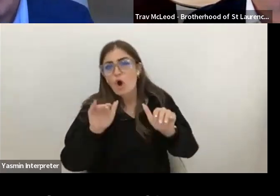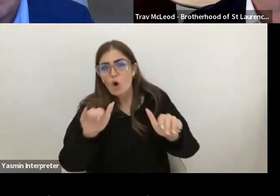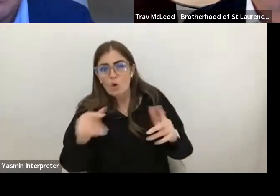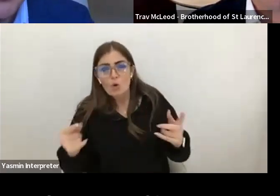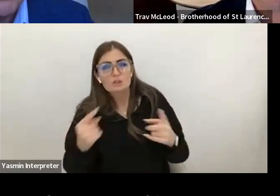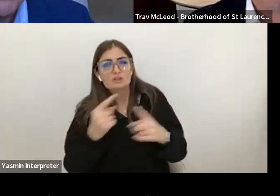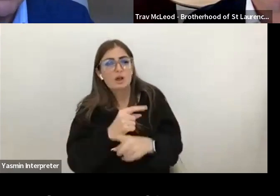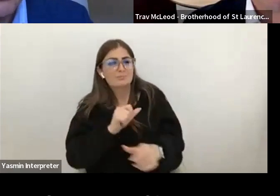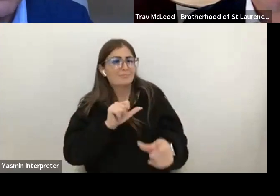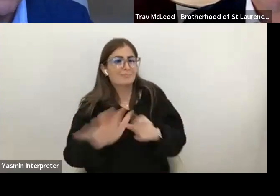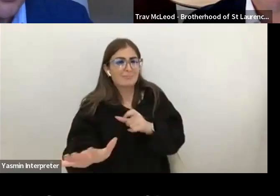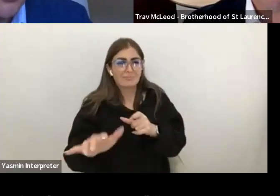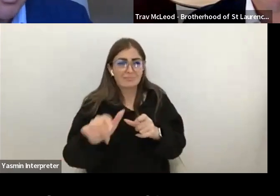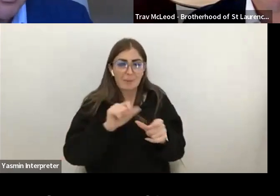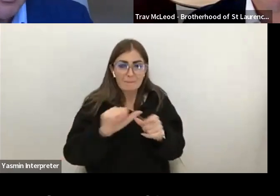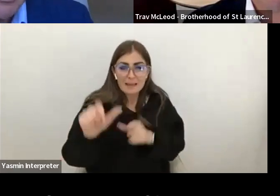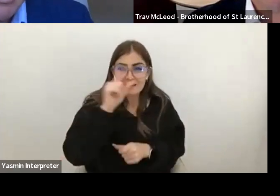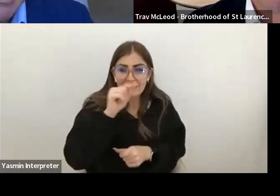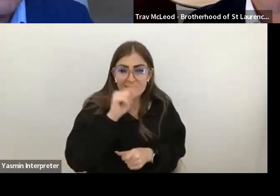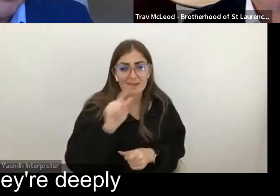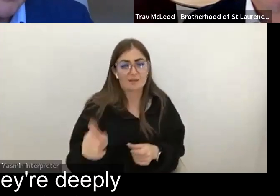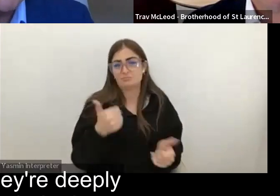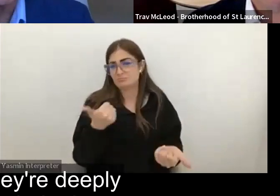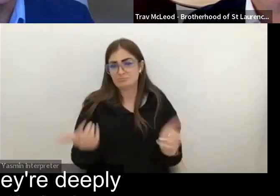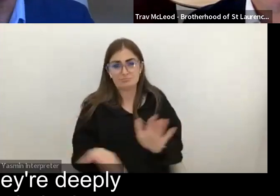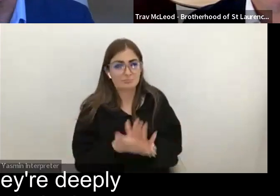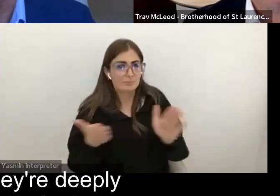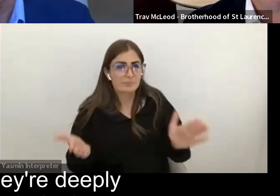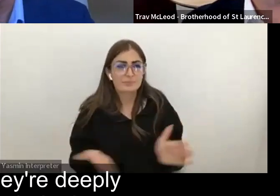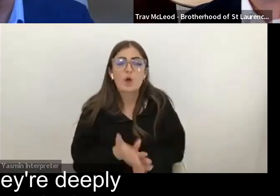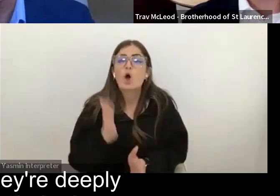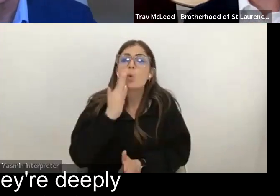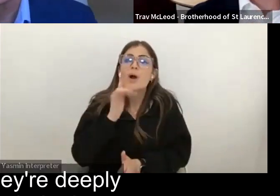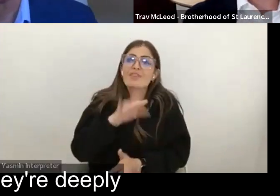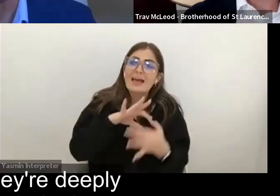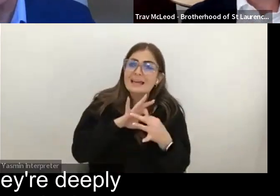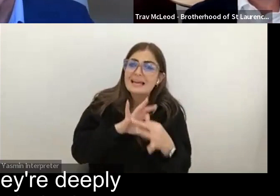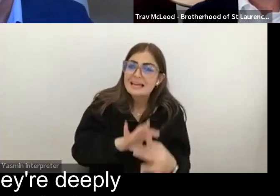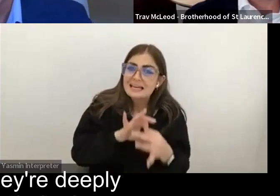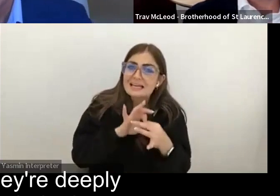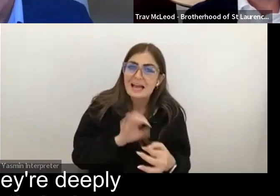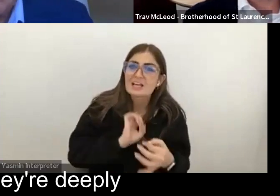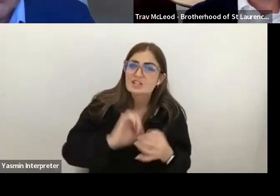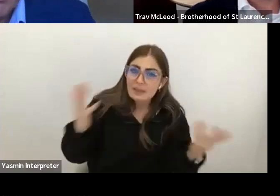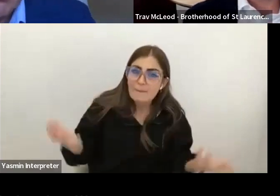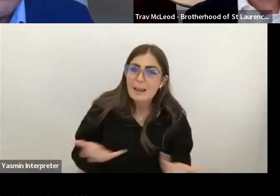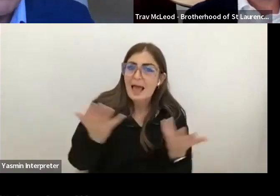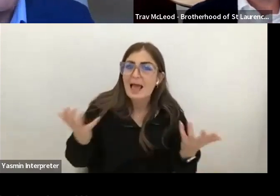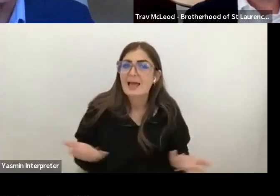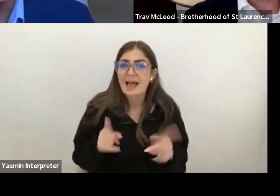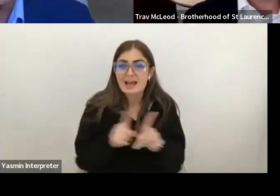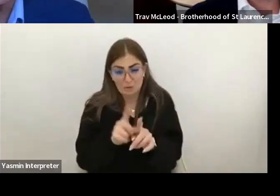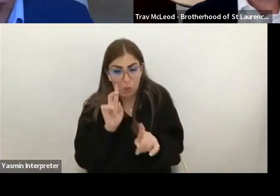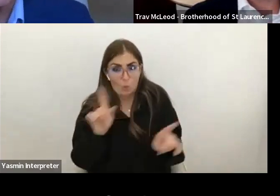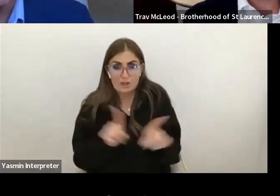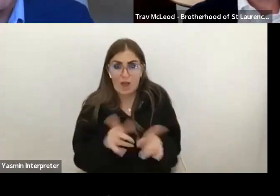is just an endless sort of source of joy. And when they're deeply engaged in their play, that's what it looks